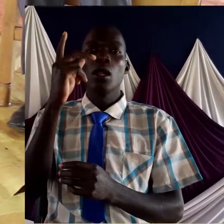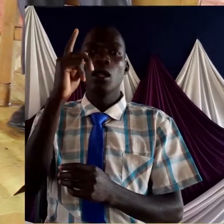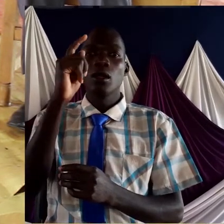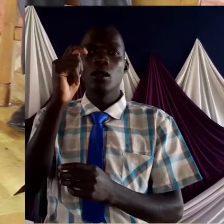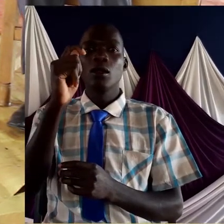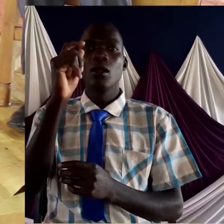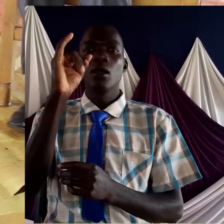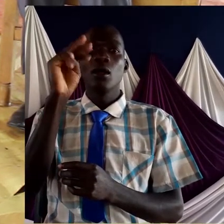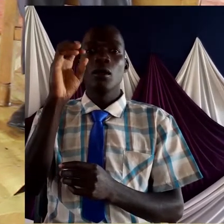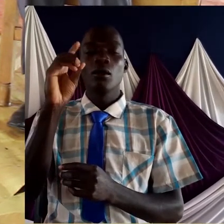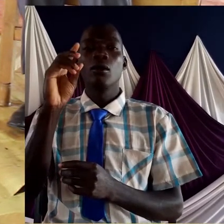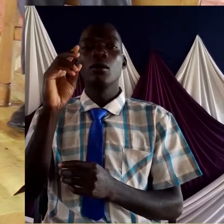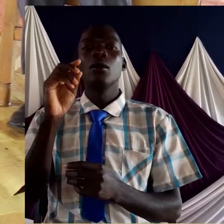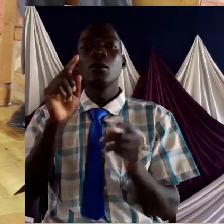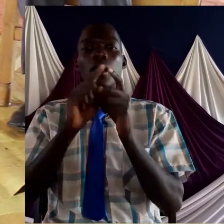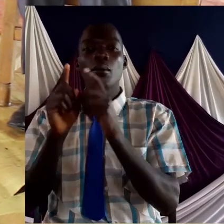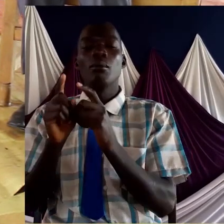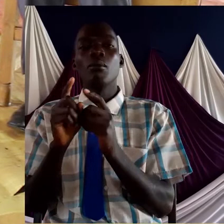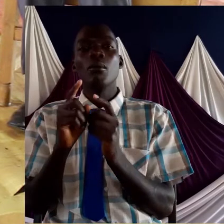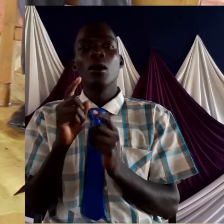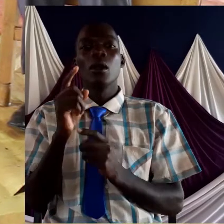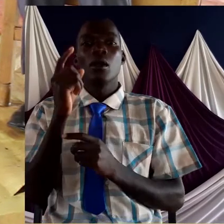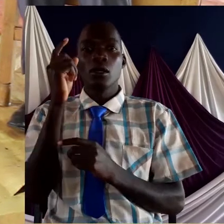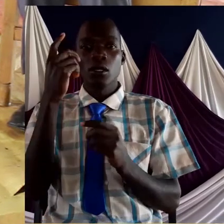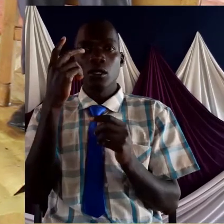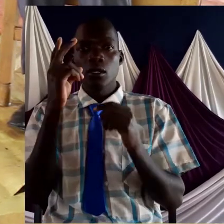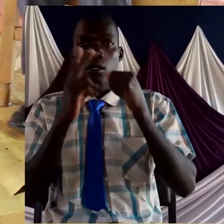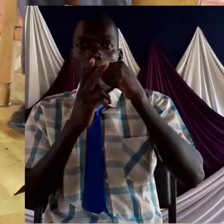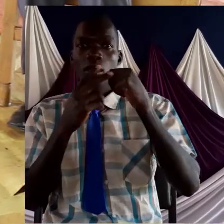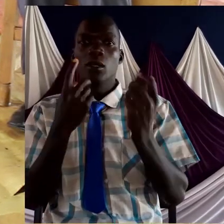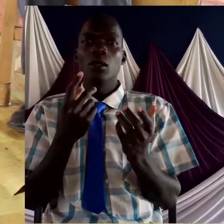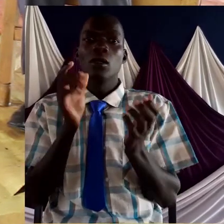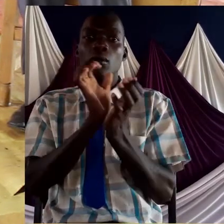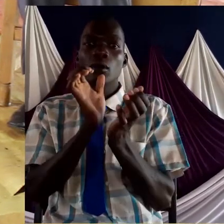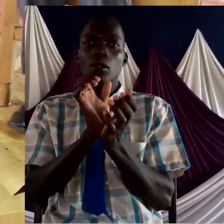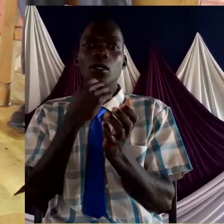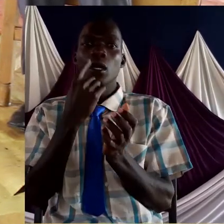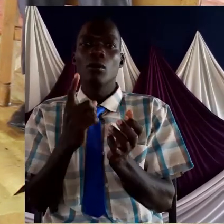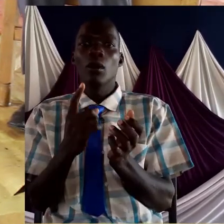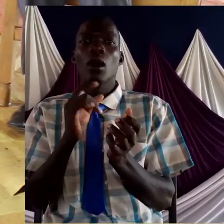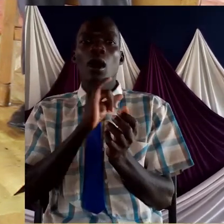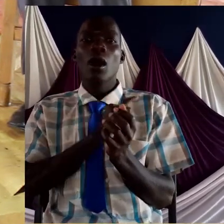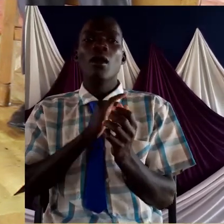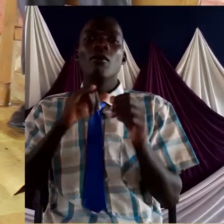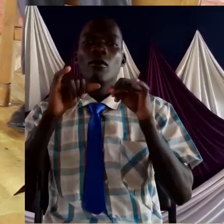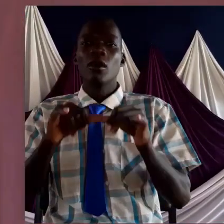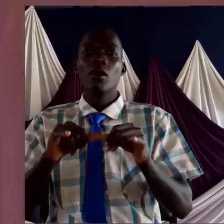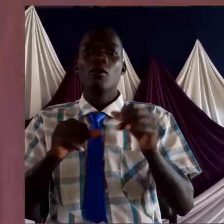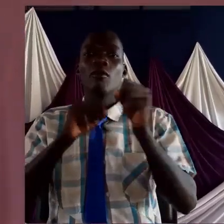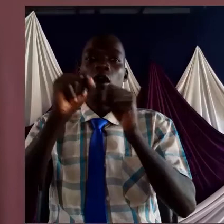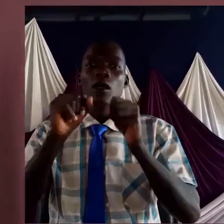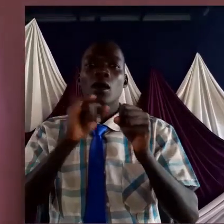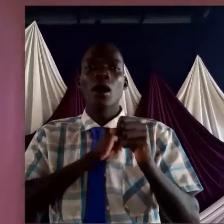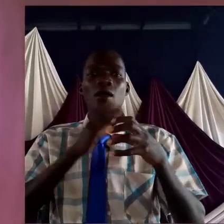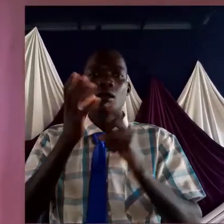we are seeing Paul summarizing his mission. And he says that, I have fought the fight. I have kept the